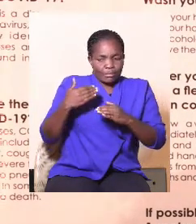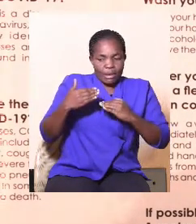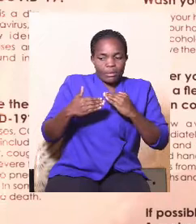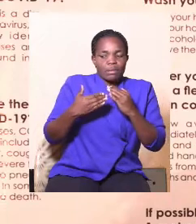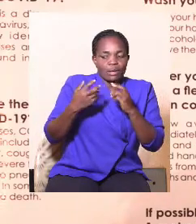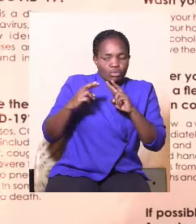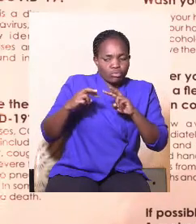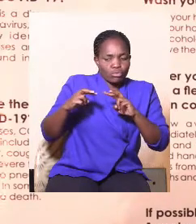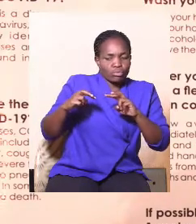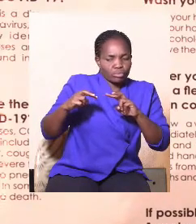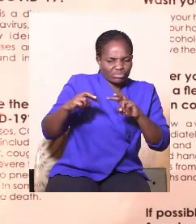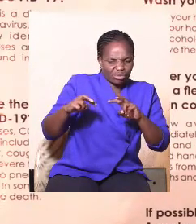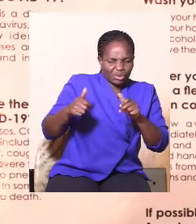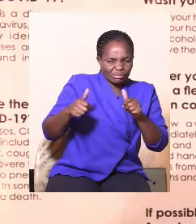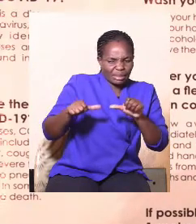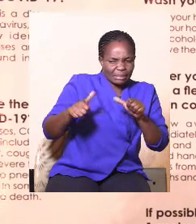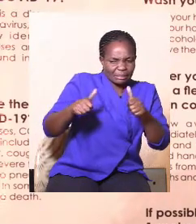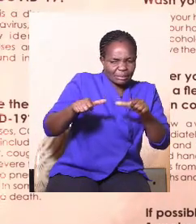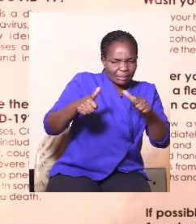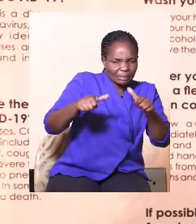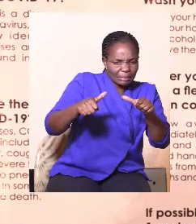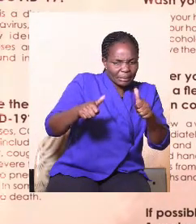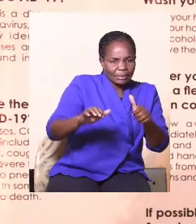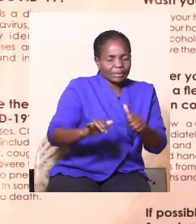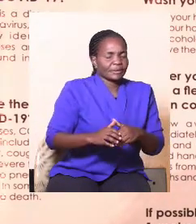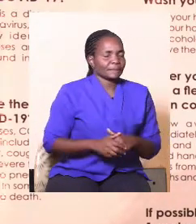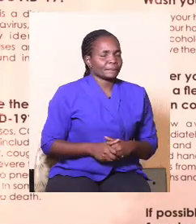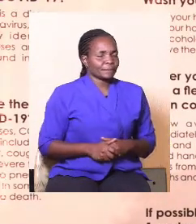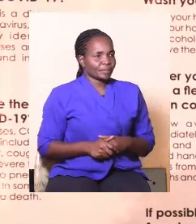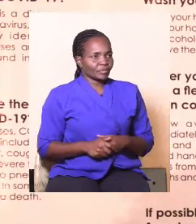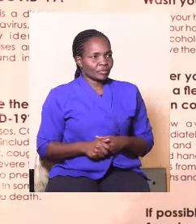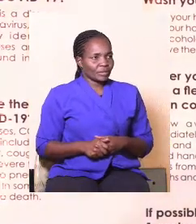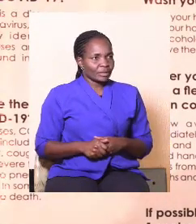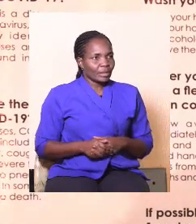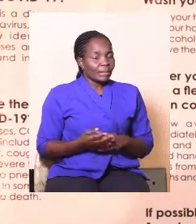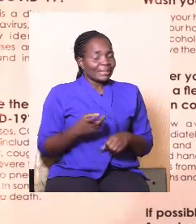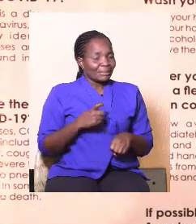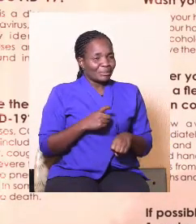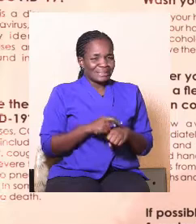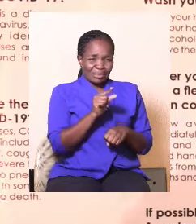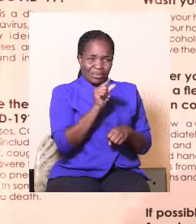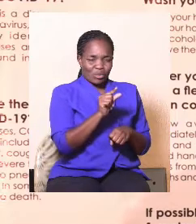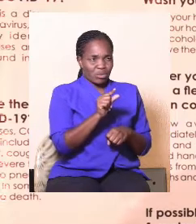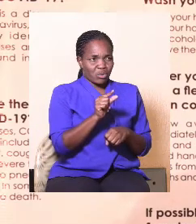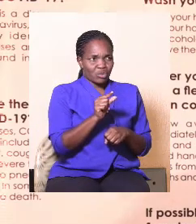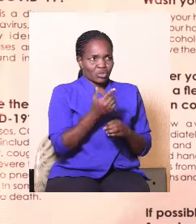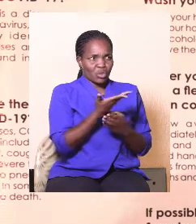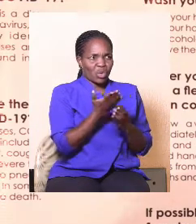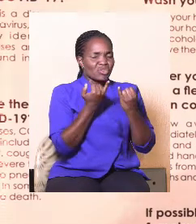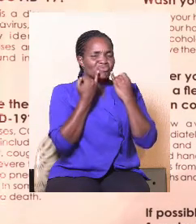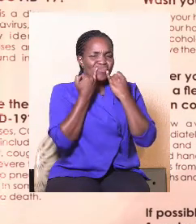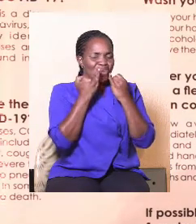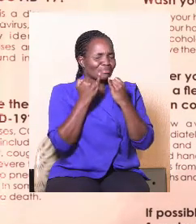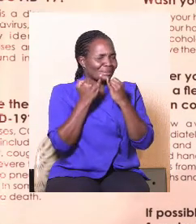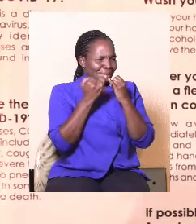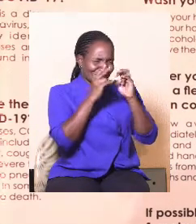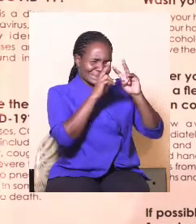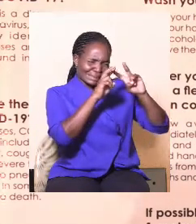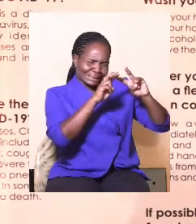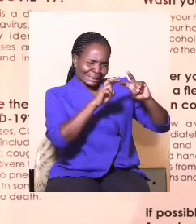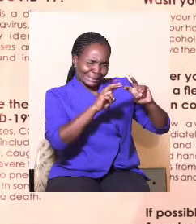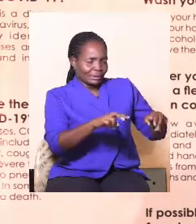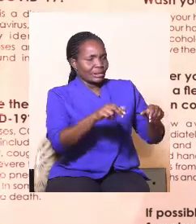we are in a crisis. There is no time to look at all the information that you need. You adjust as you go along. And that's what we